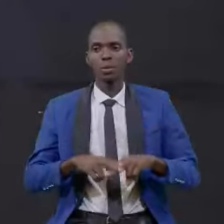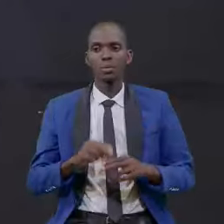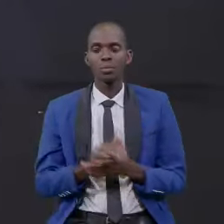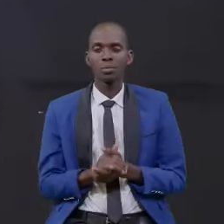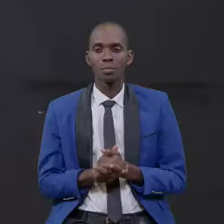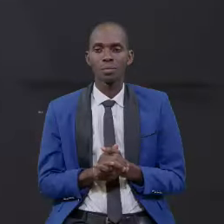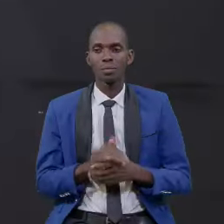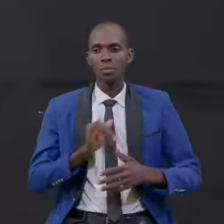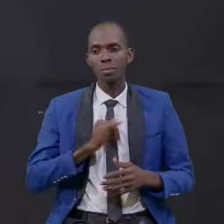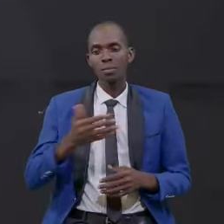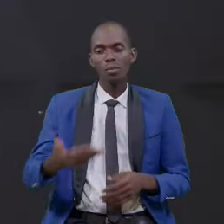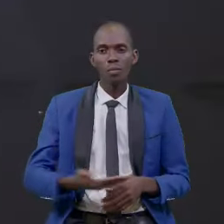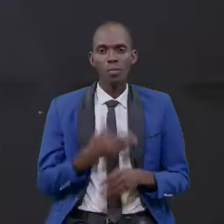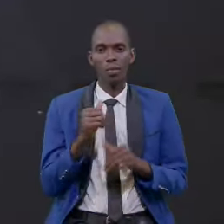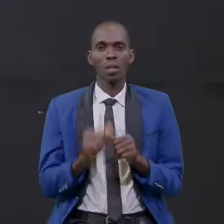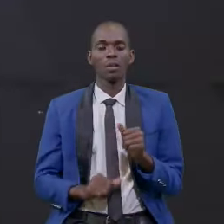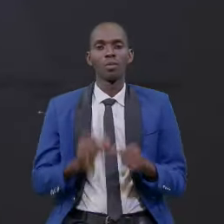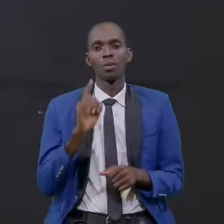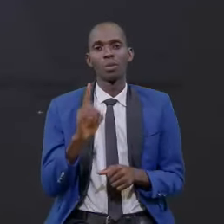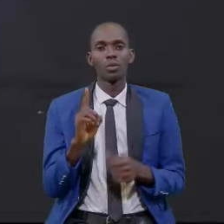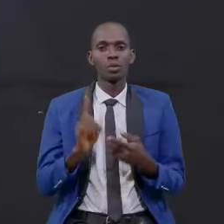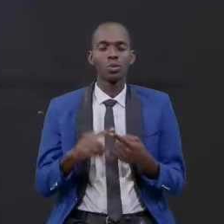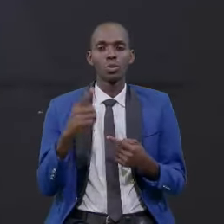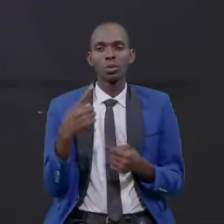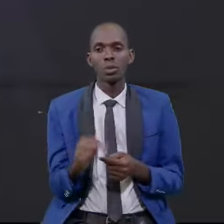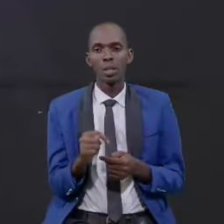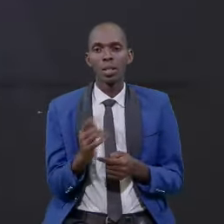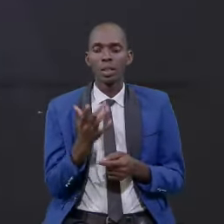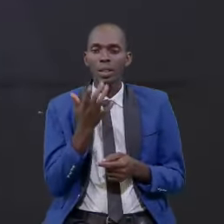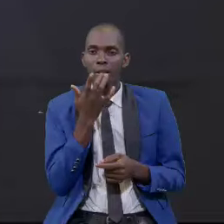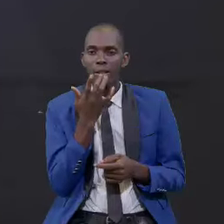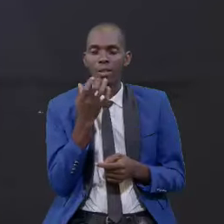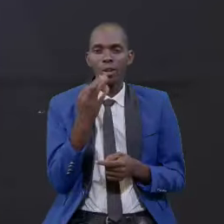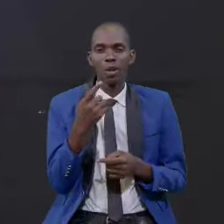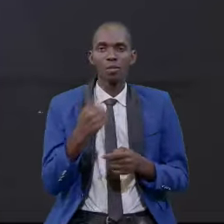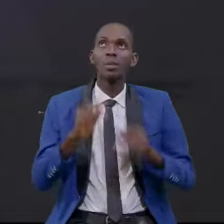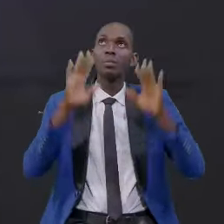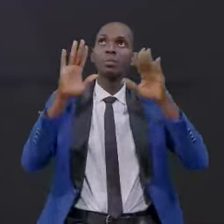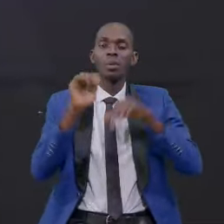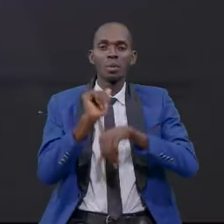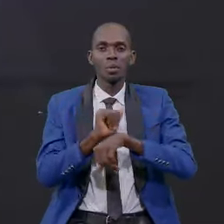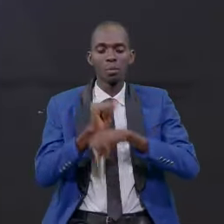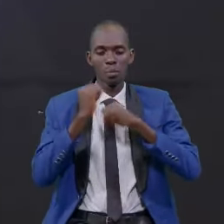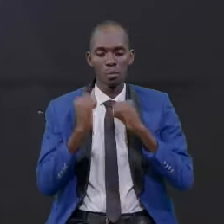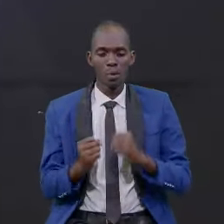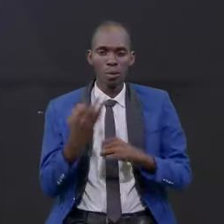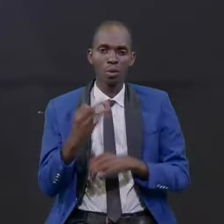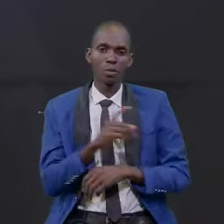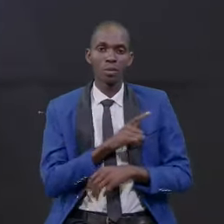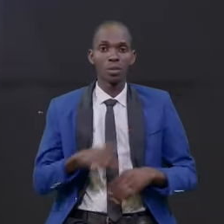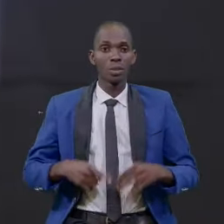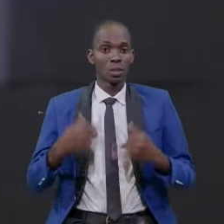welcome everyone to the taste of the miracle power of the Lord.